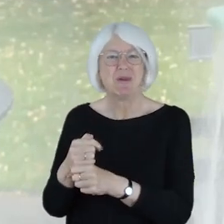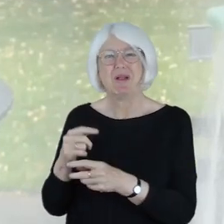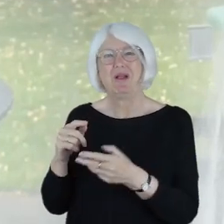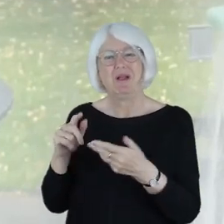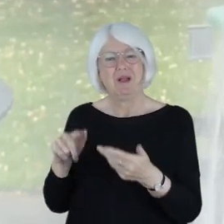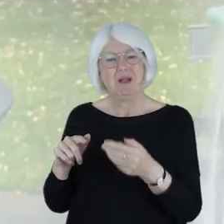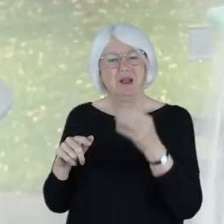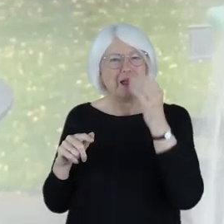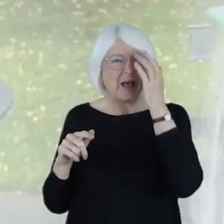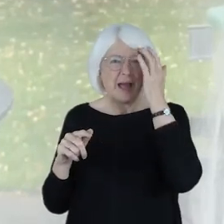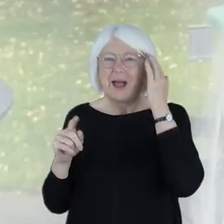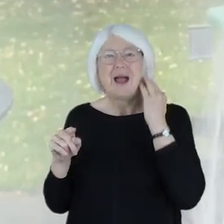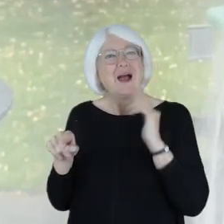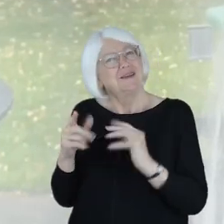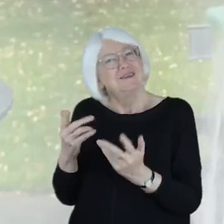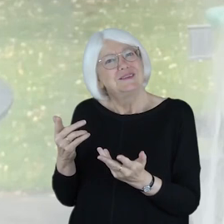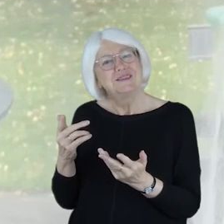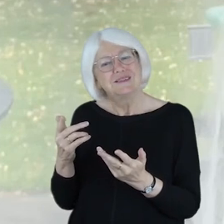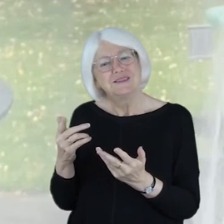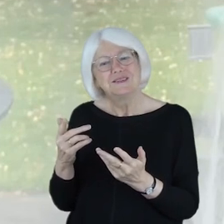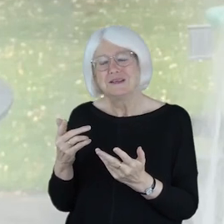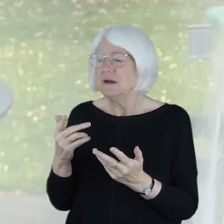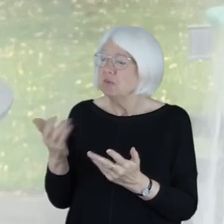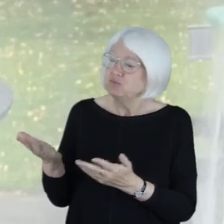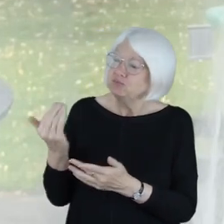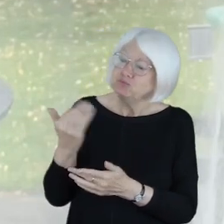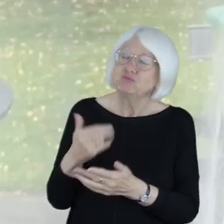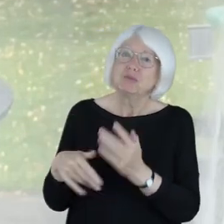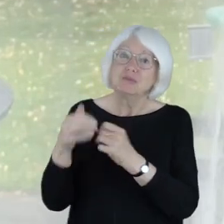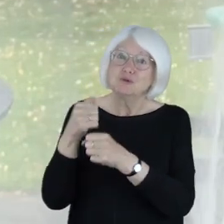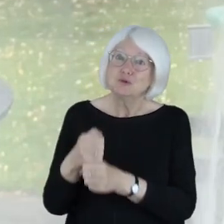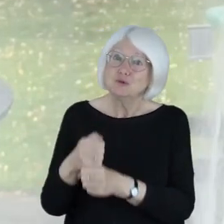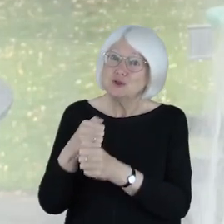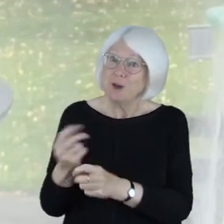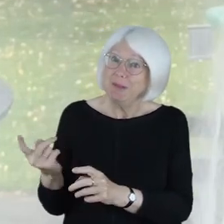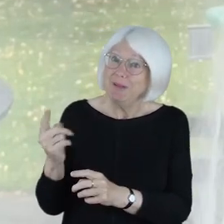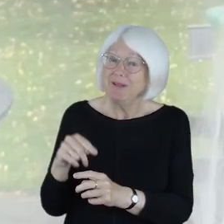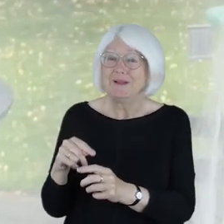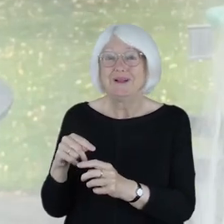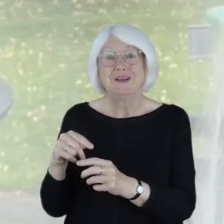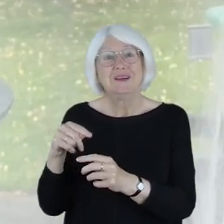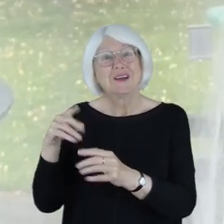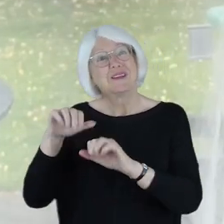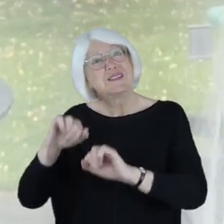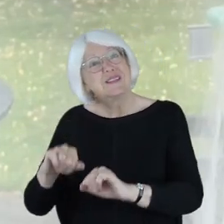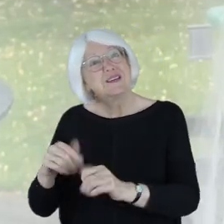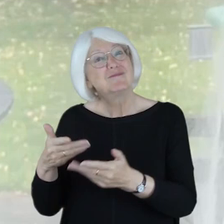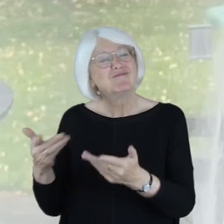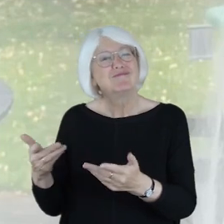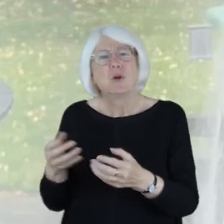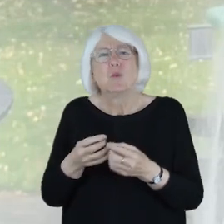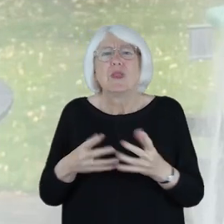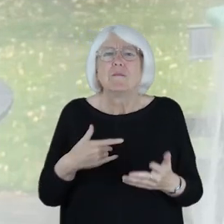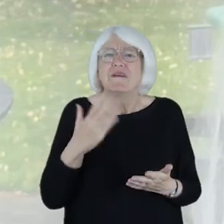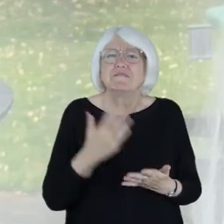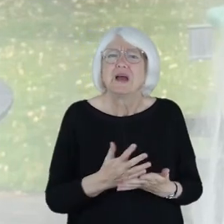them, people are quite secure when we take them into the chapel and they can sit. And yes, without my faith,